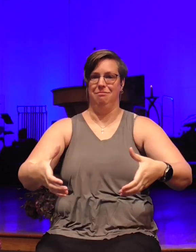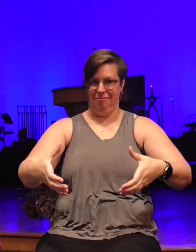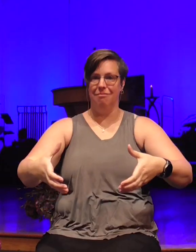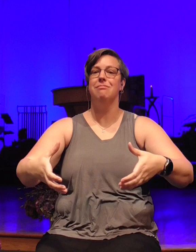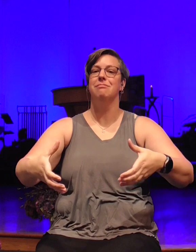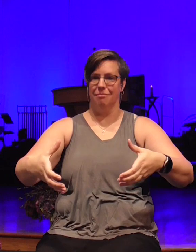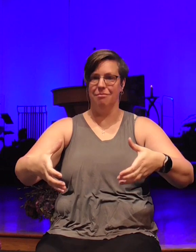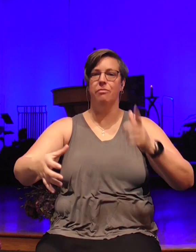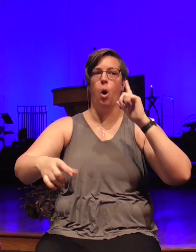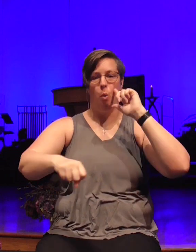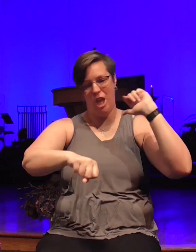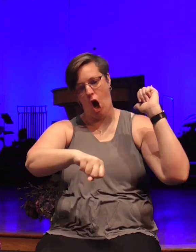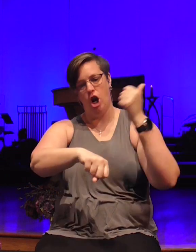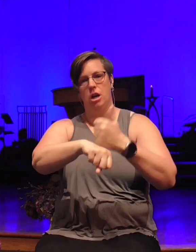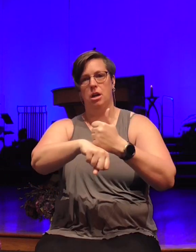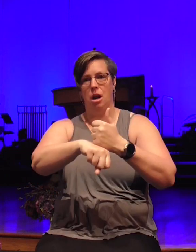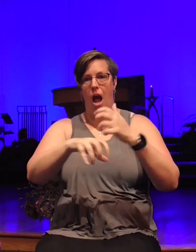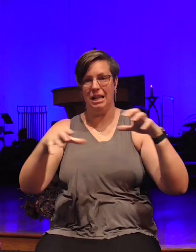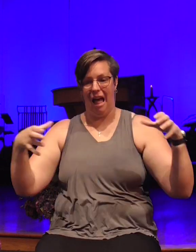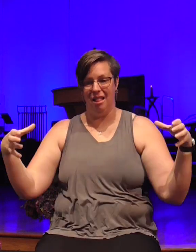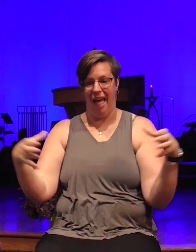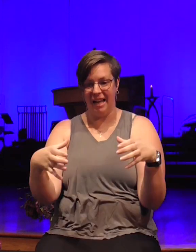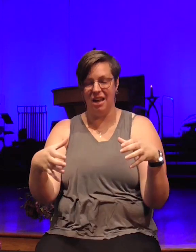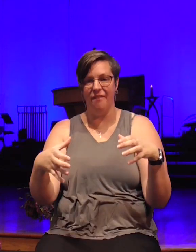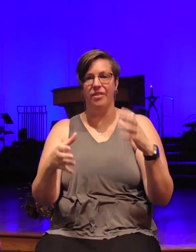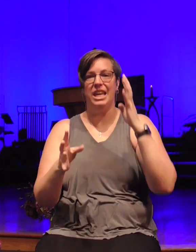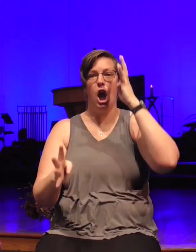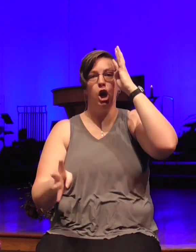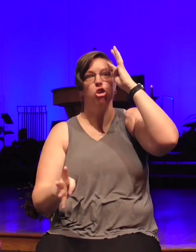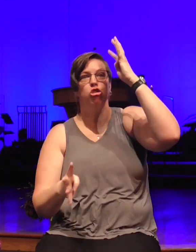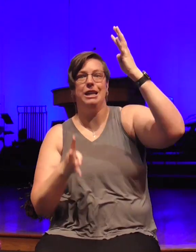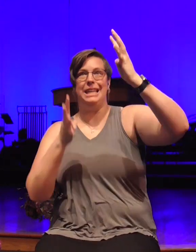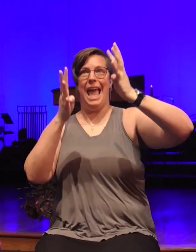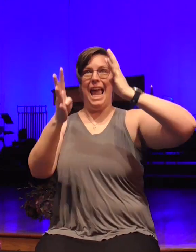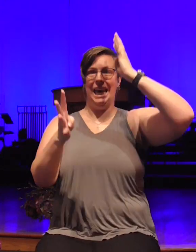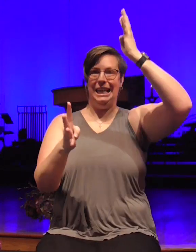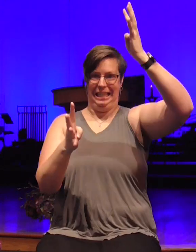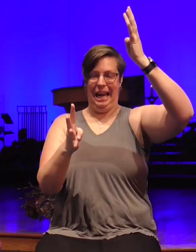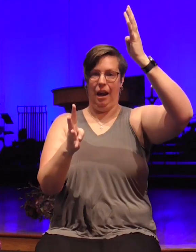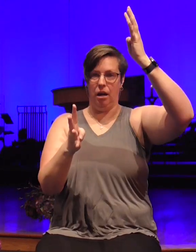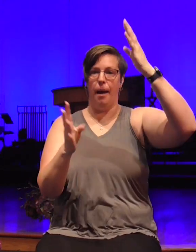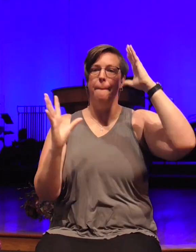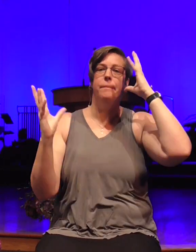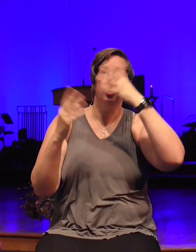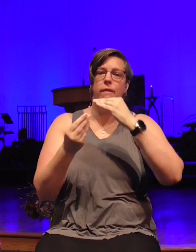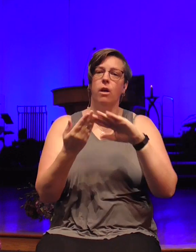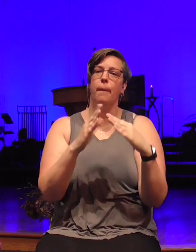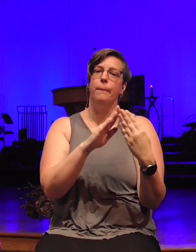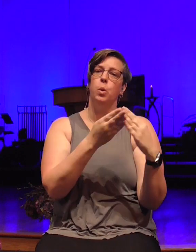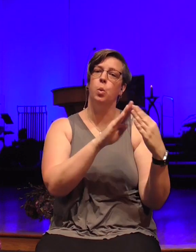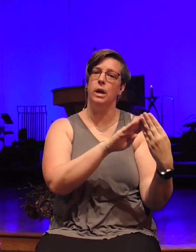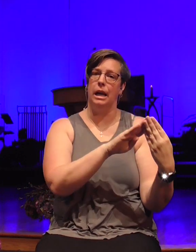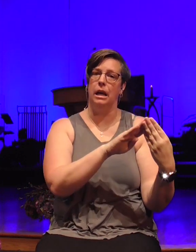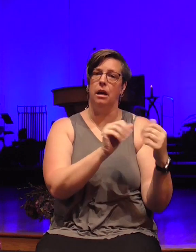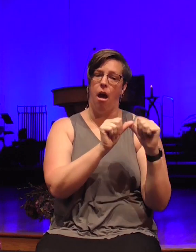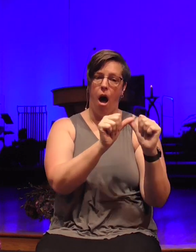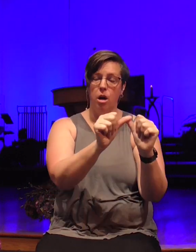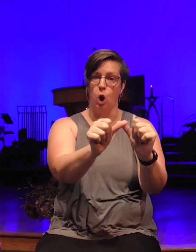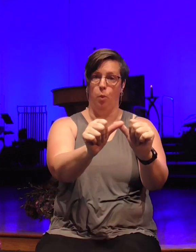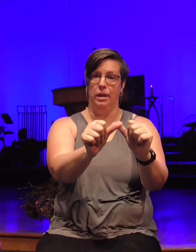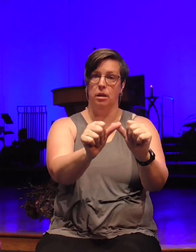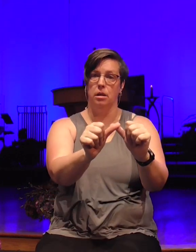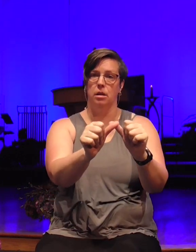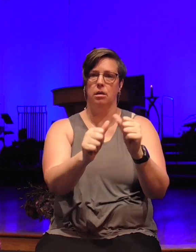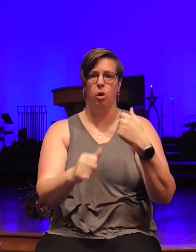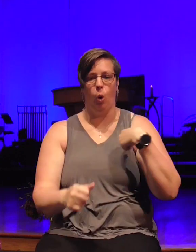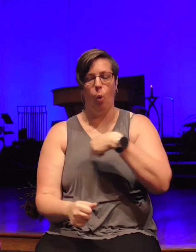part of it. We are collectively creating and co-creating this beautiful community ongoingly. We're